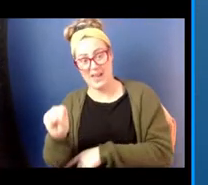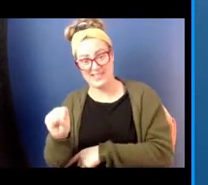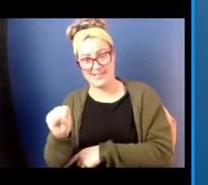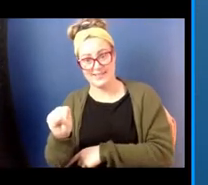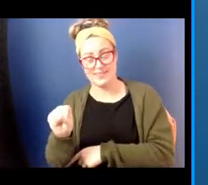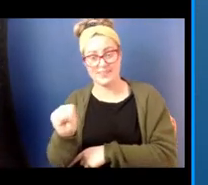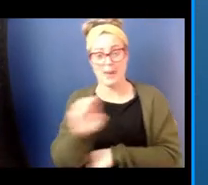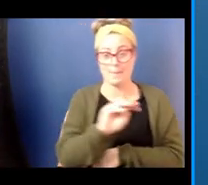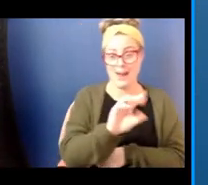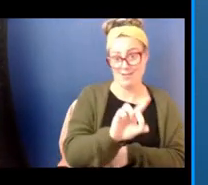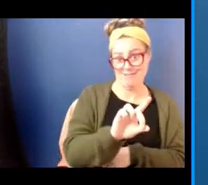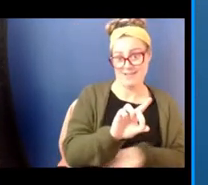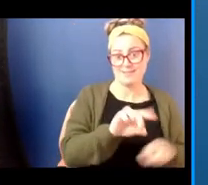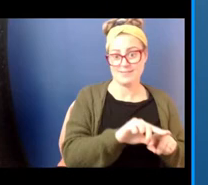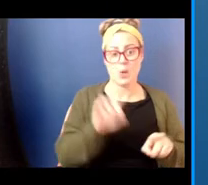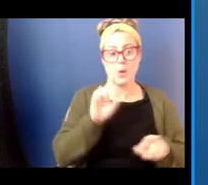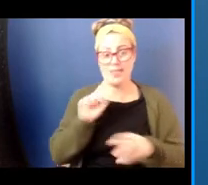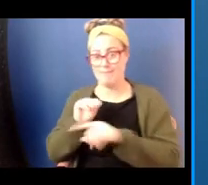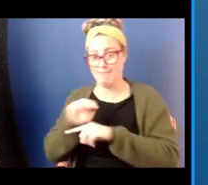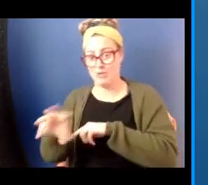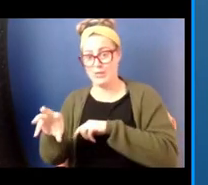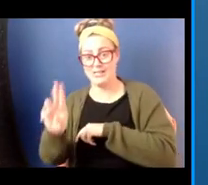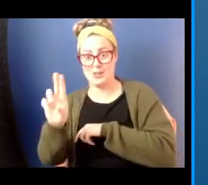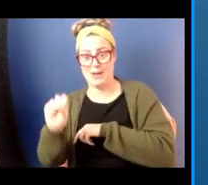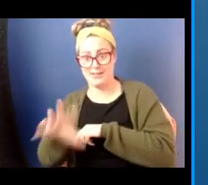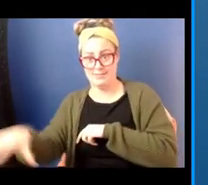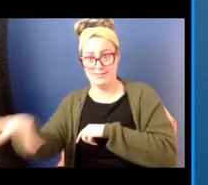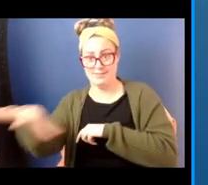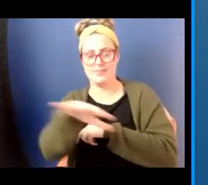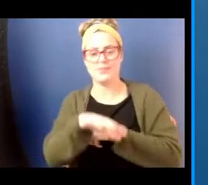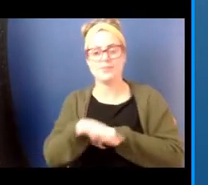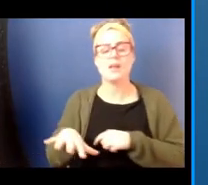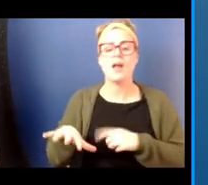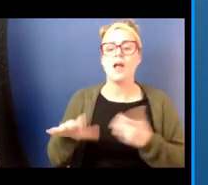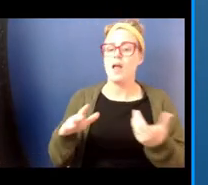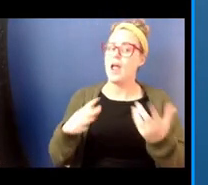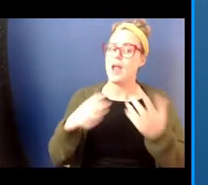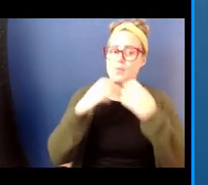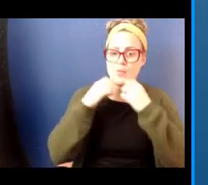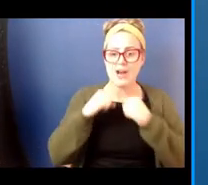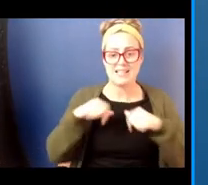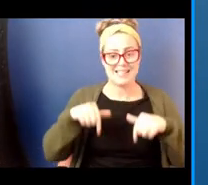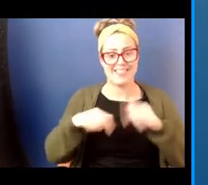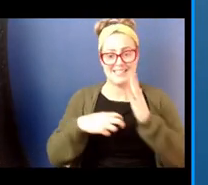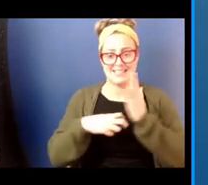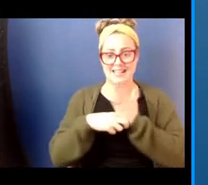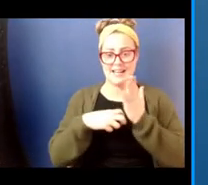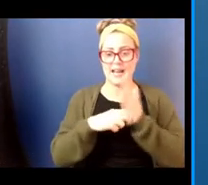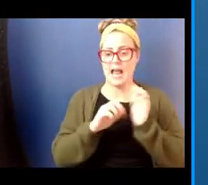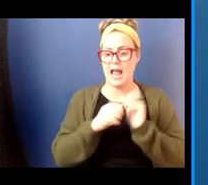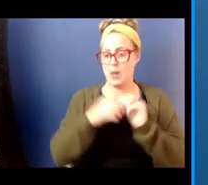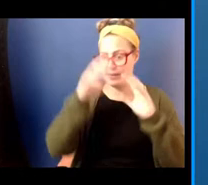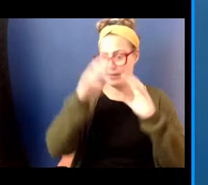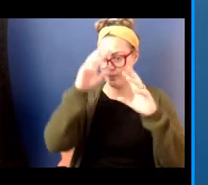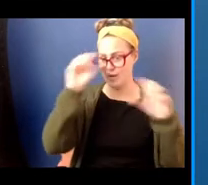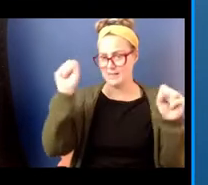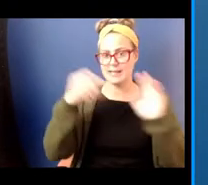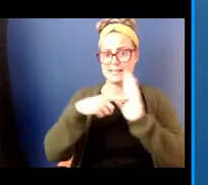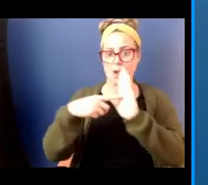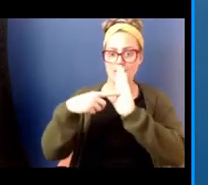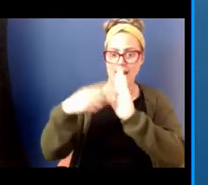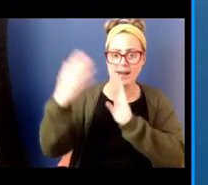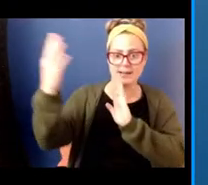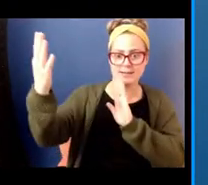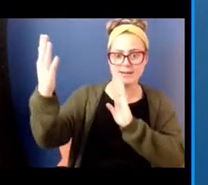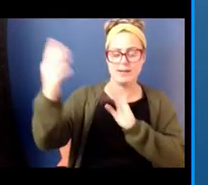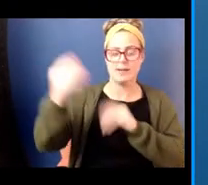embrace this this ticket the way that the president has outlined this and let's move this forward because it is truly